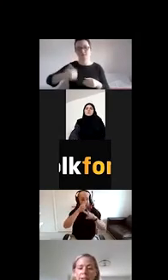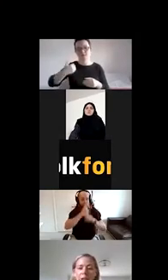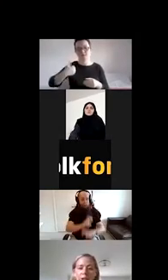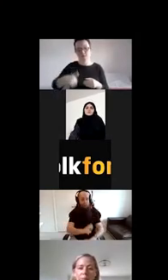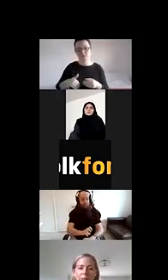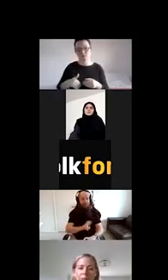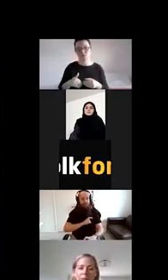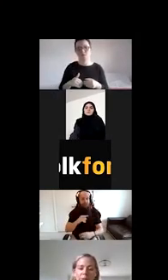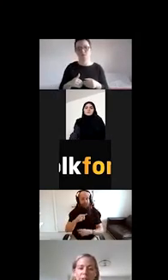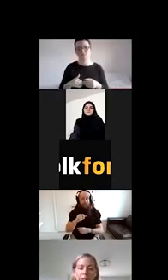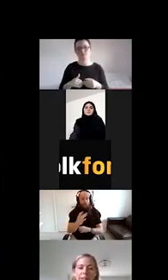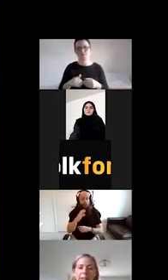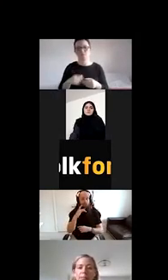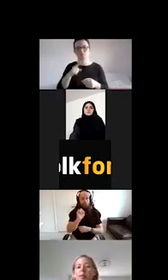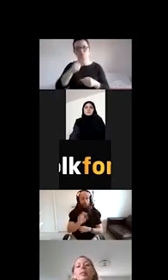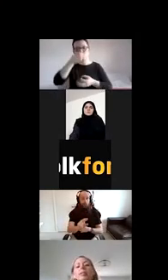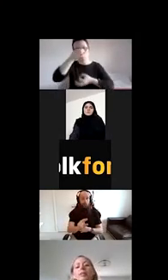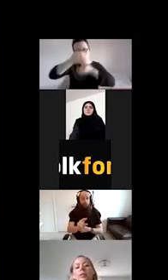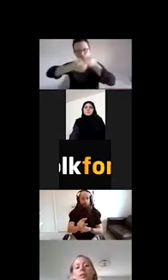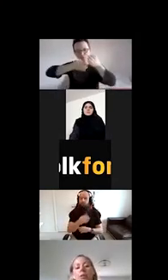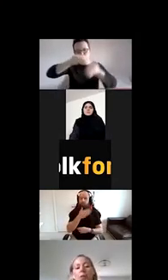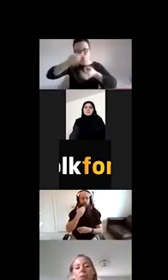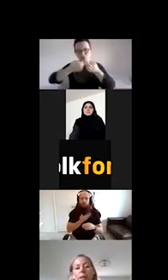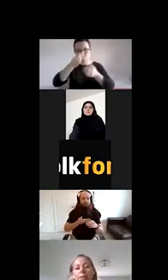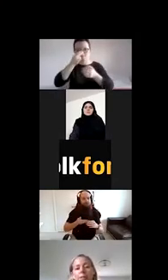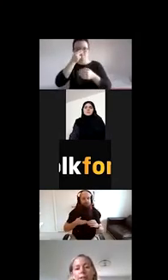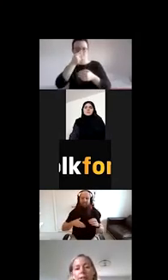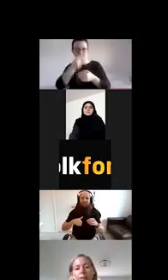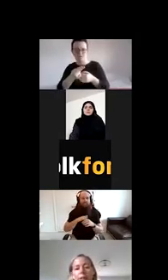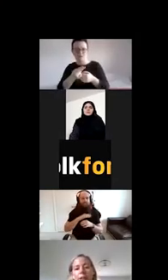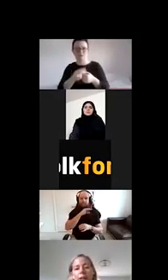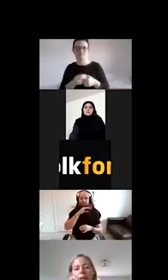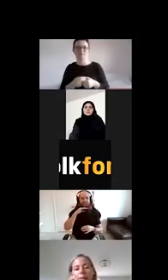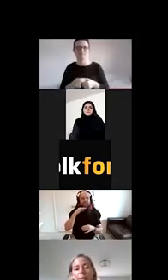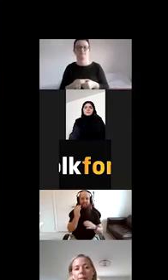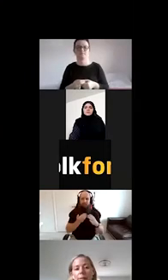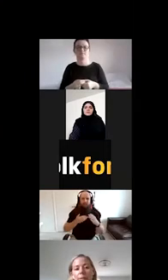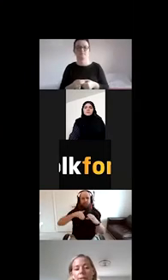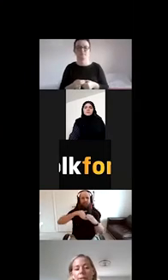resolution has not been sufficiently implemented on the ground yet.